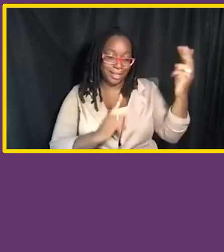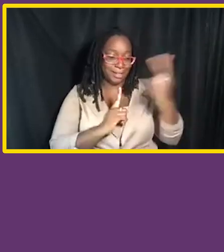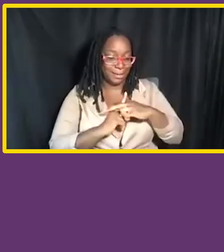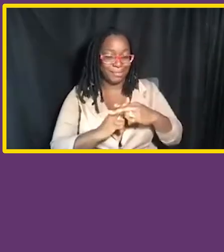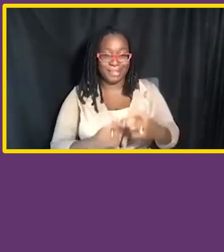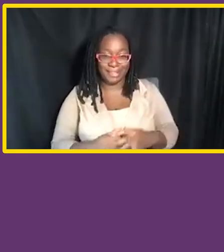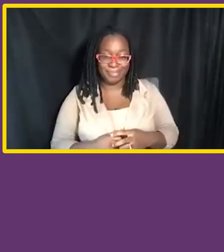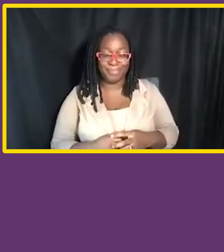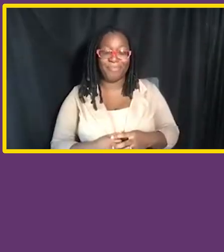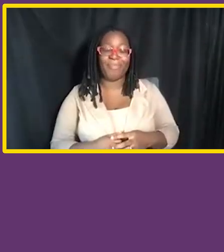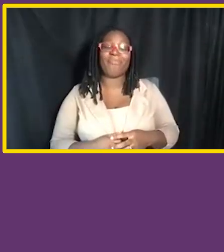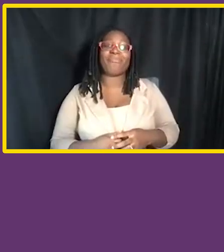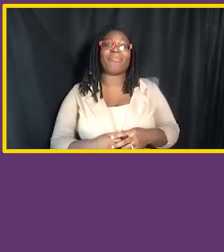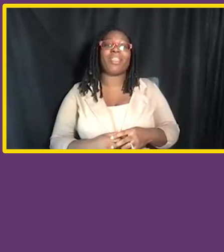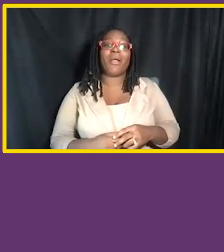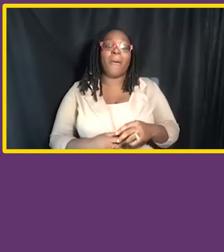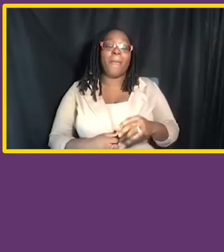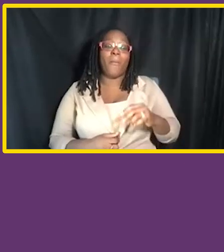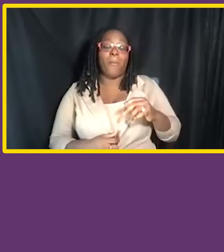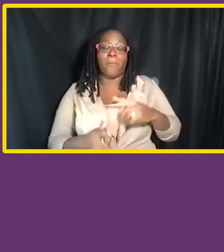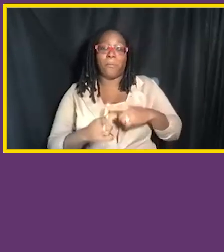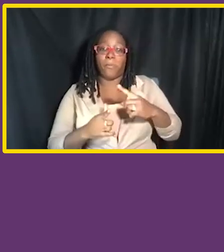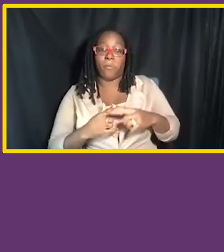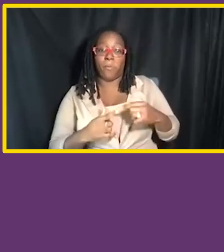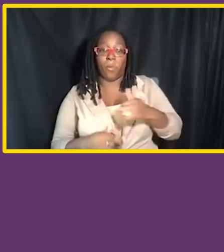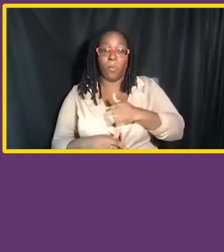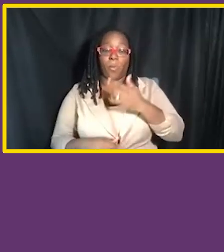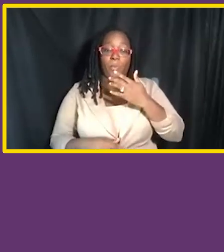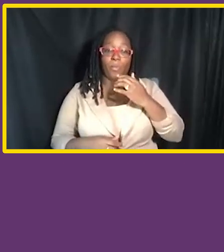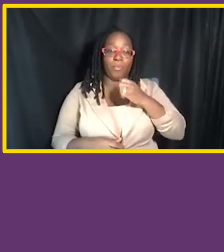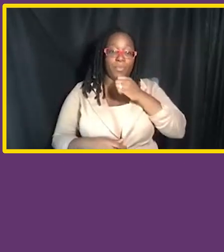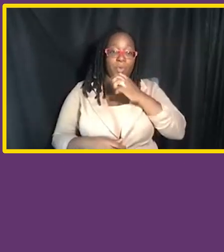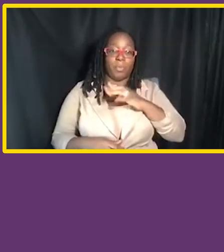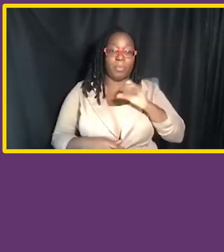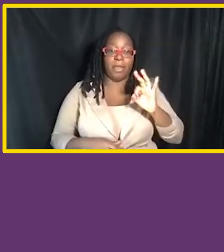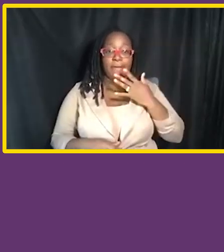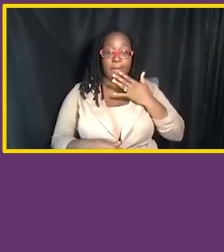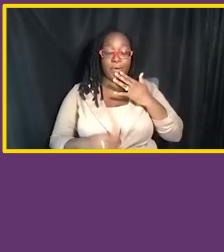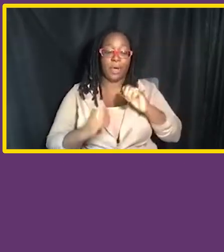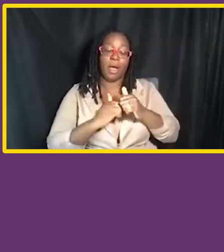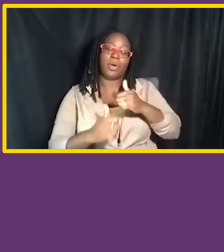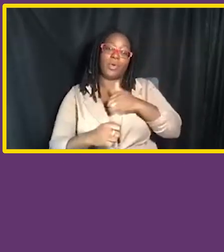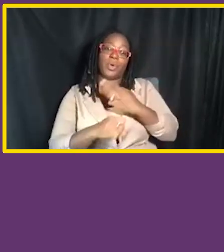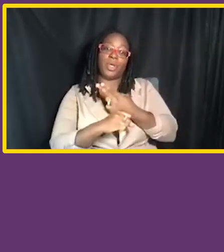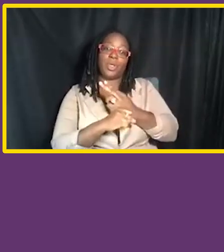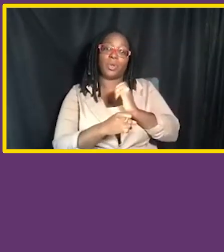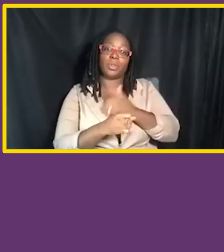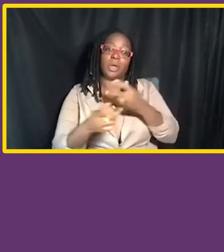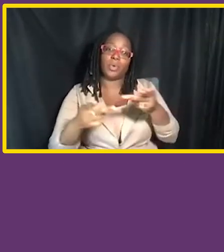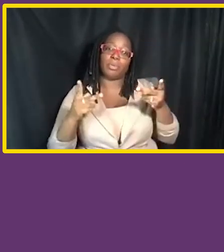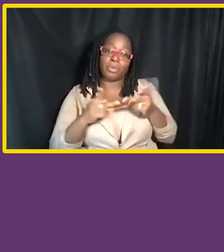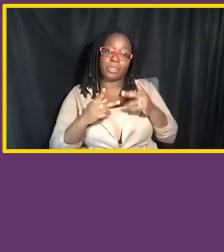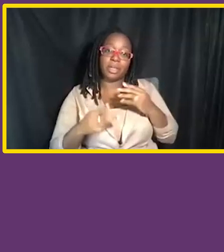On the other side of that, I think as women of color, as Black women, it's also how do we use our positionality and privilege